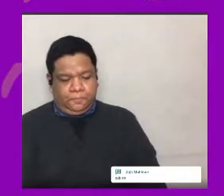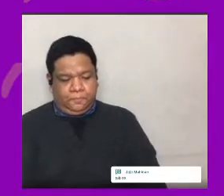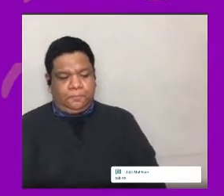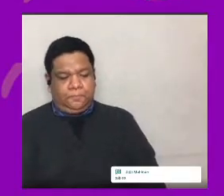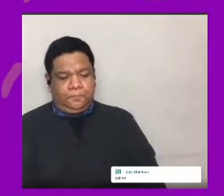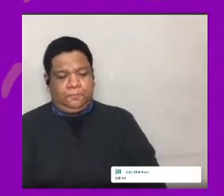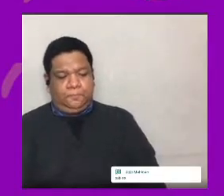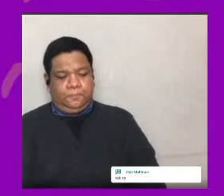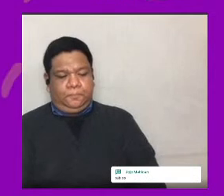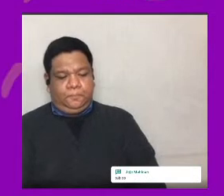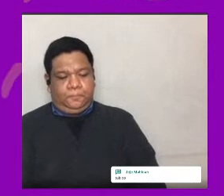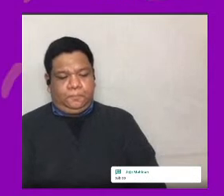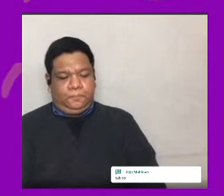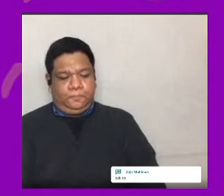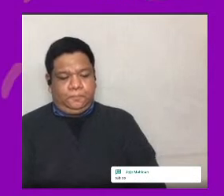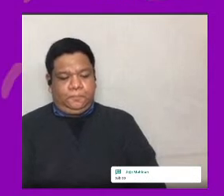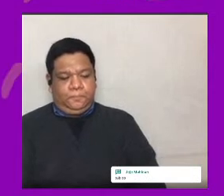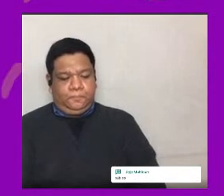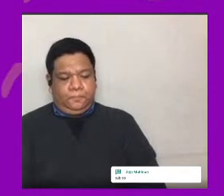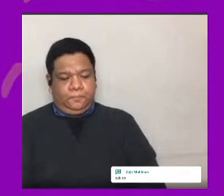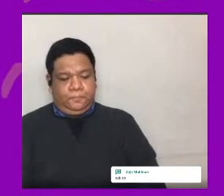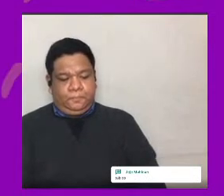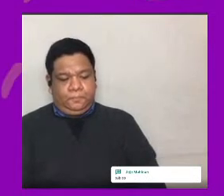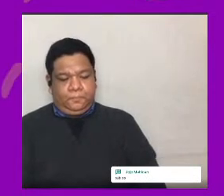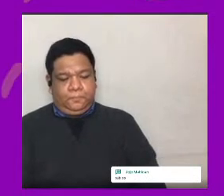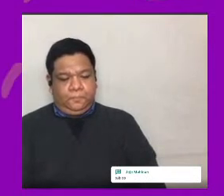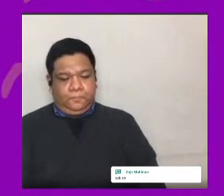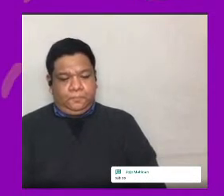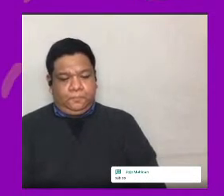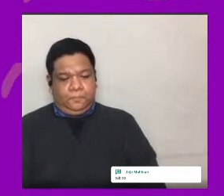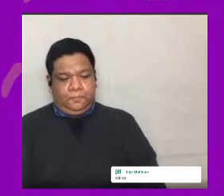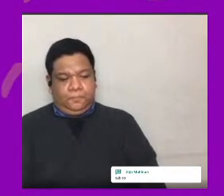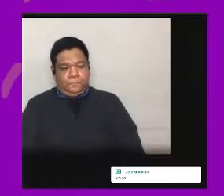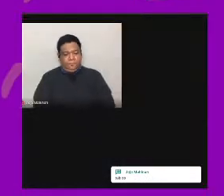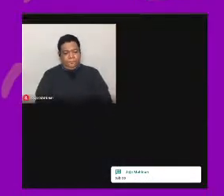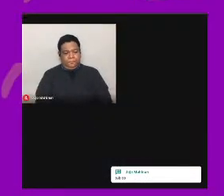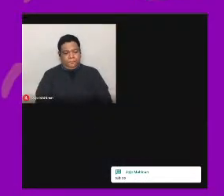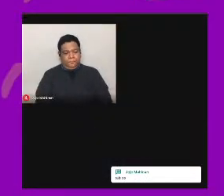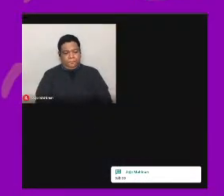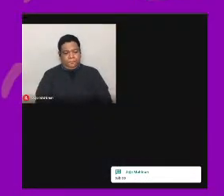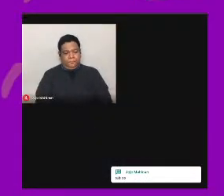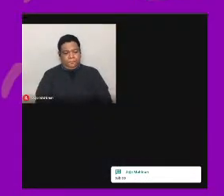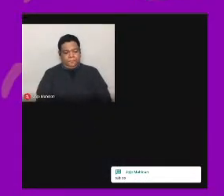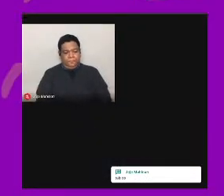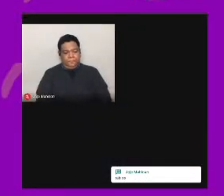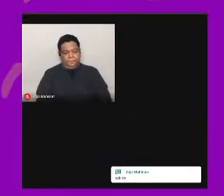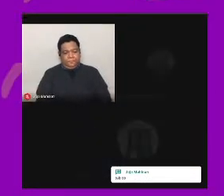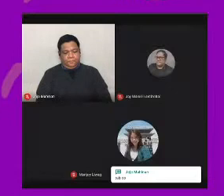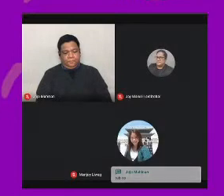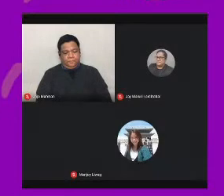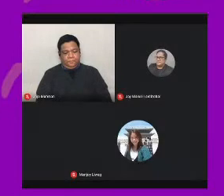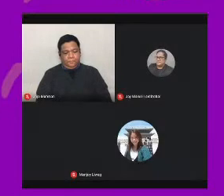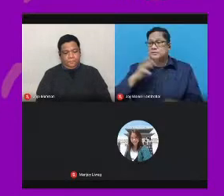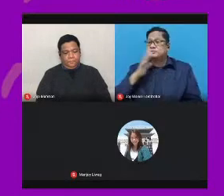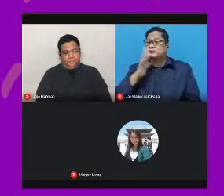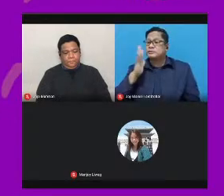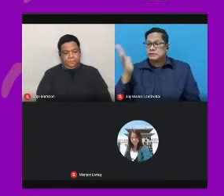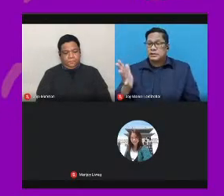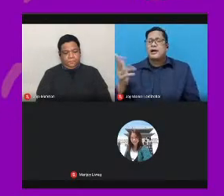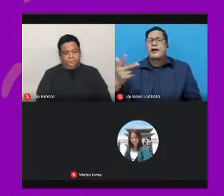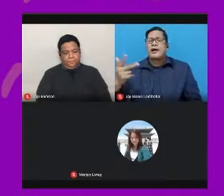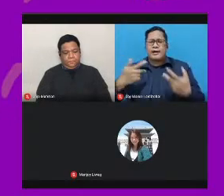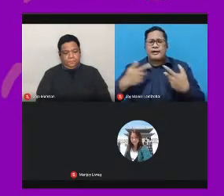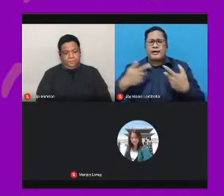gender-related barriers to vaccination. Before we go on to our next speaker, we have noted that there are a